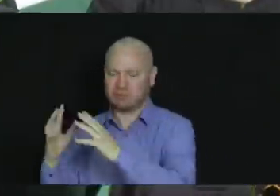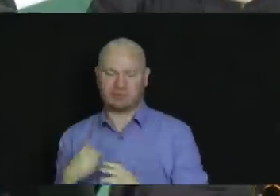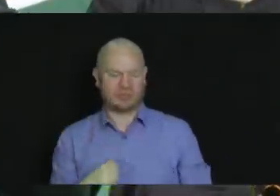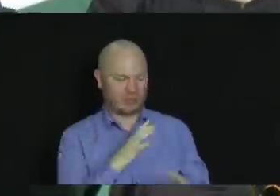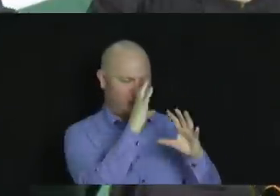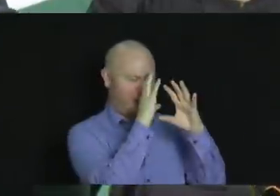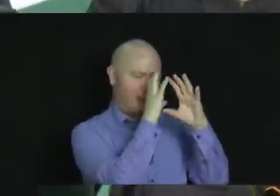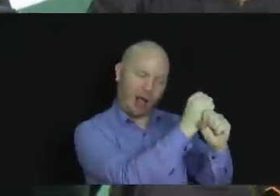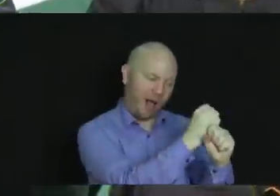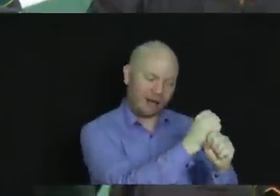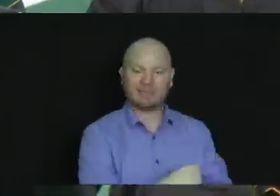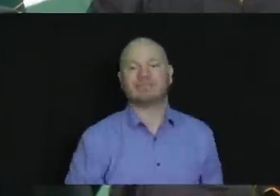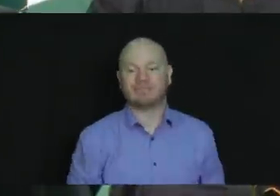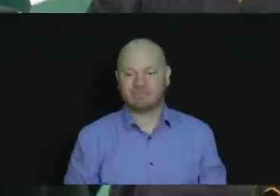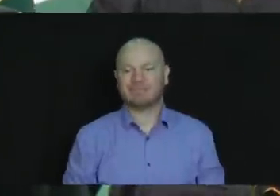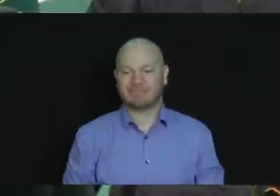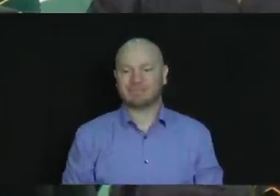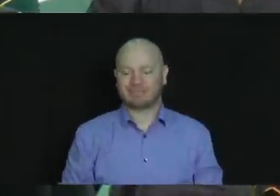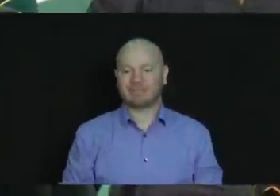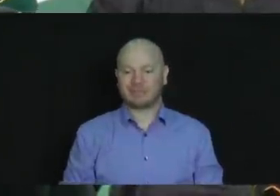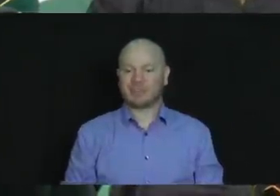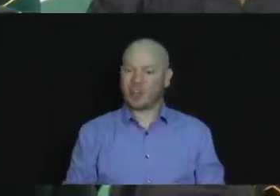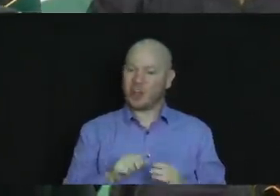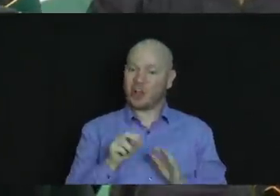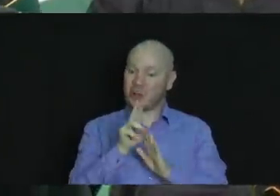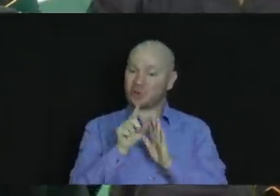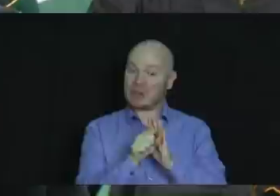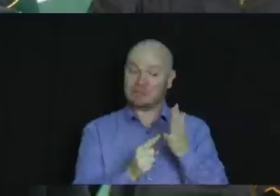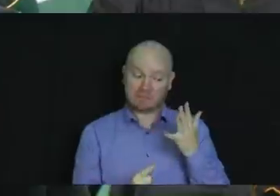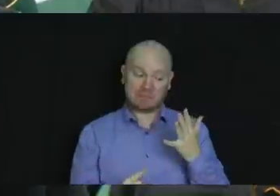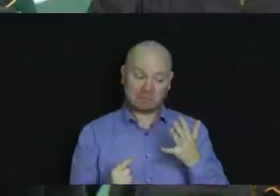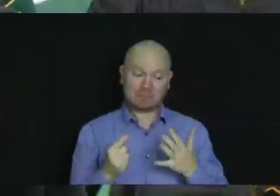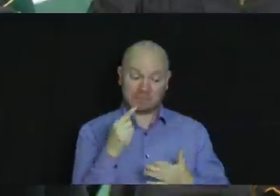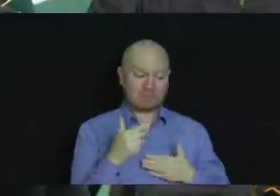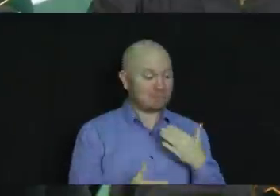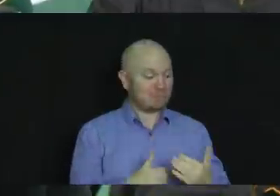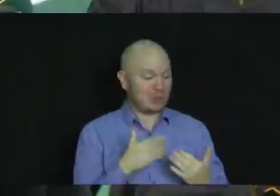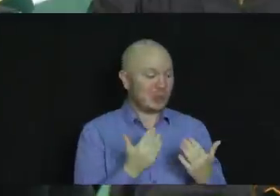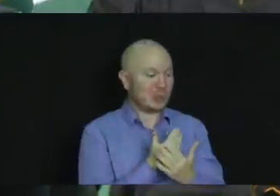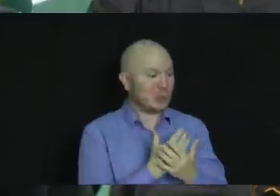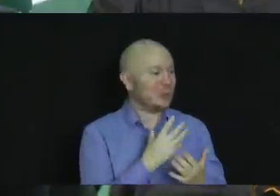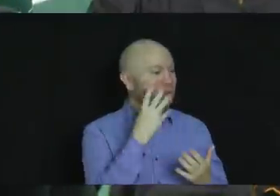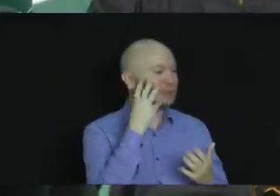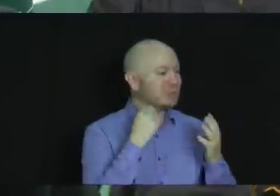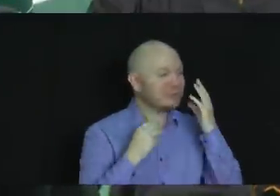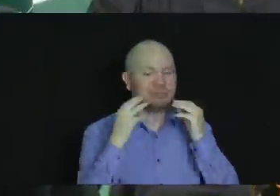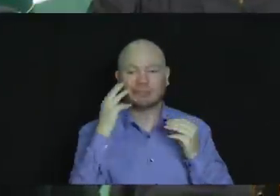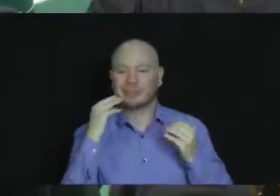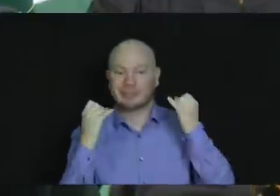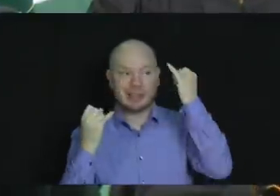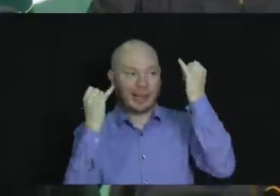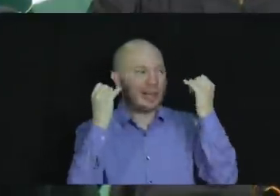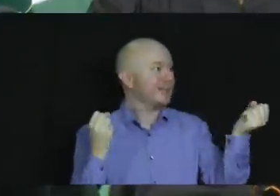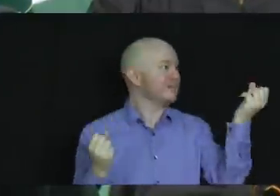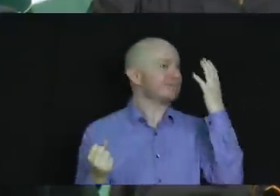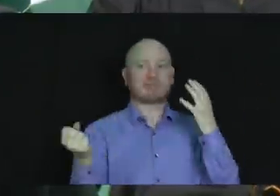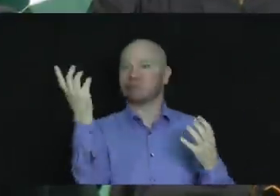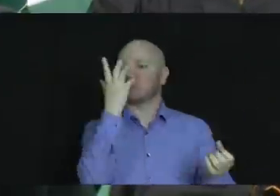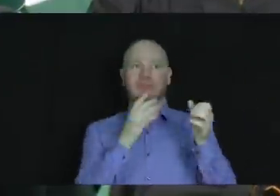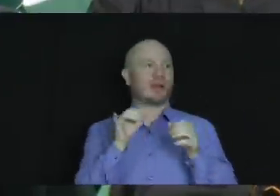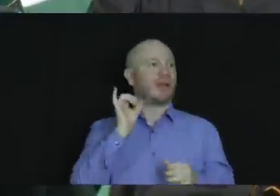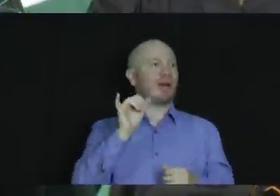as an undergraduate, I also became exposed to new ideas and experiences. And eventually, my attention shifted